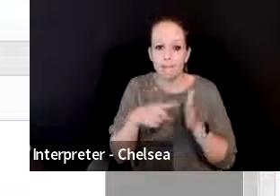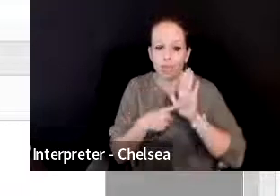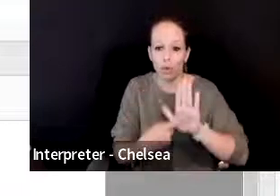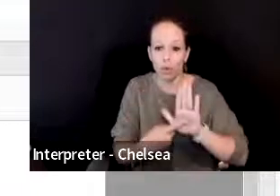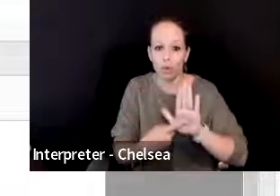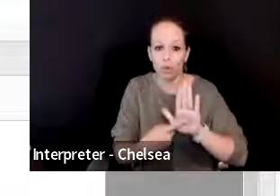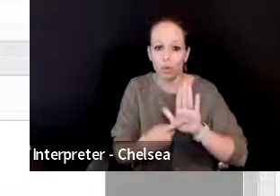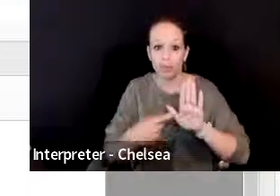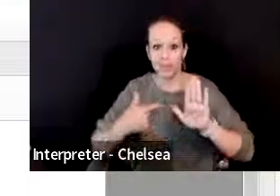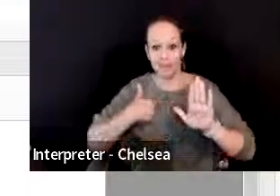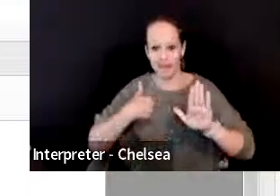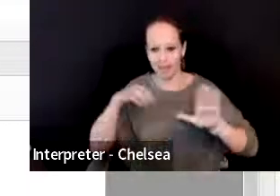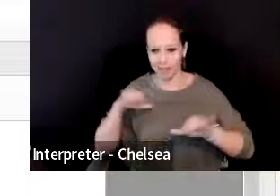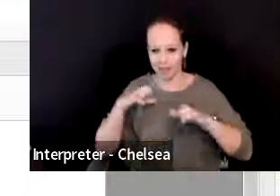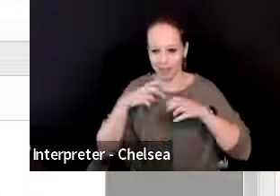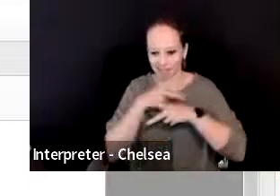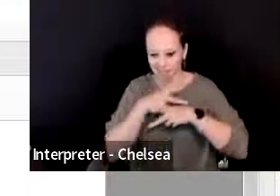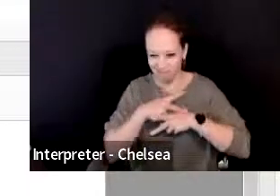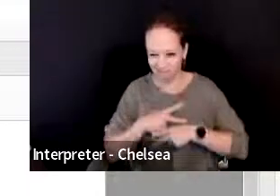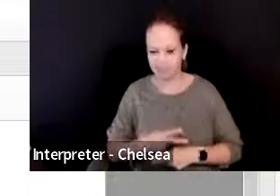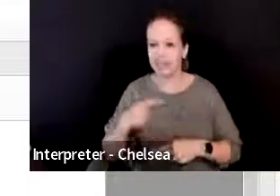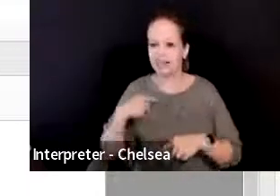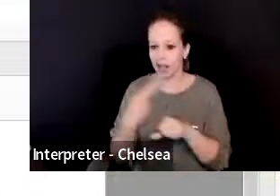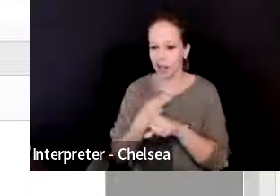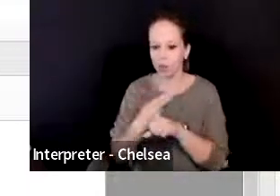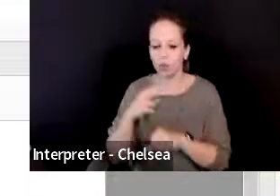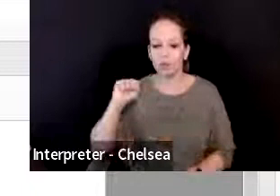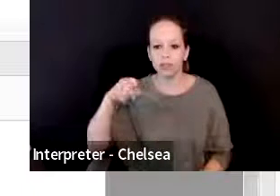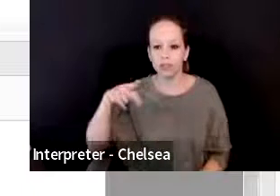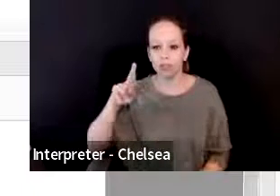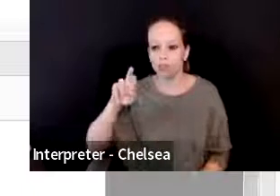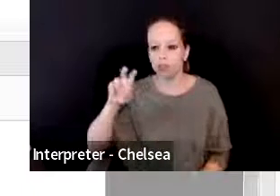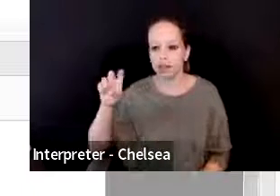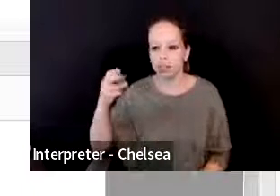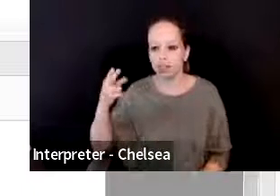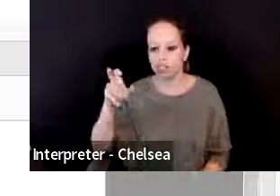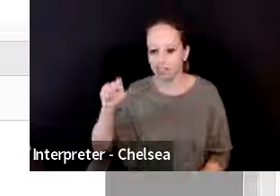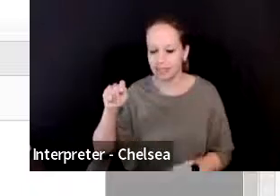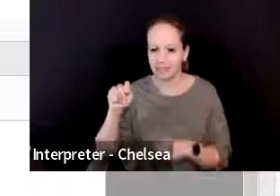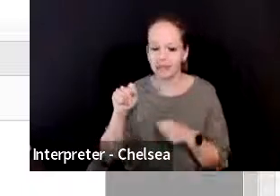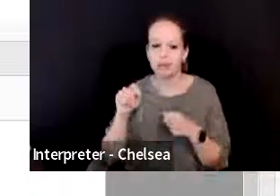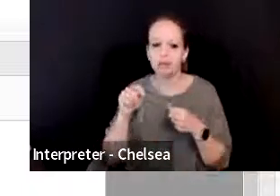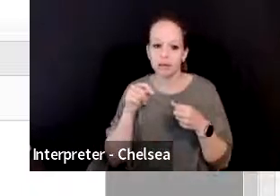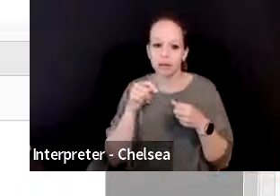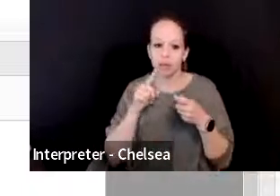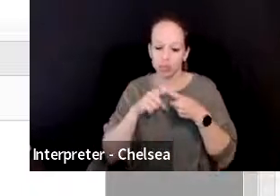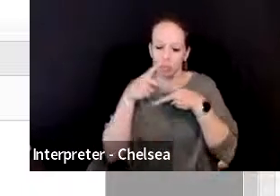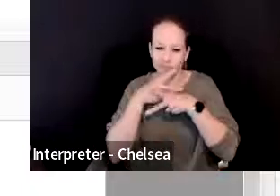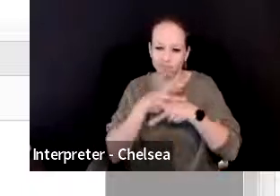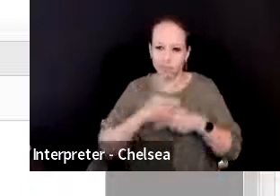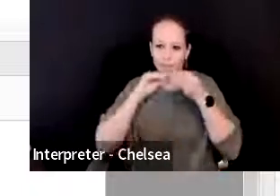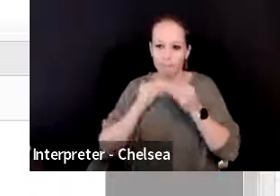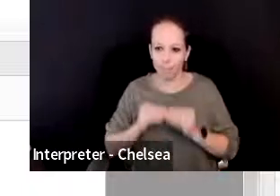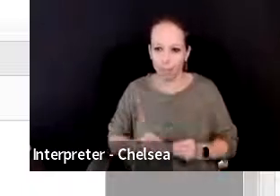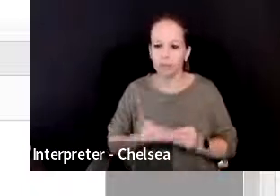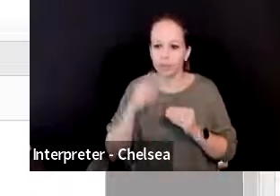I've done the math for you. Actually, I've used a spreadsheet that we have in the Google Drive to do the math for you. So you are welcome, again, to print this